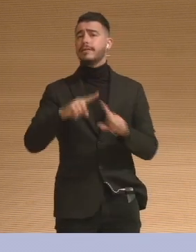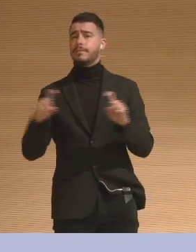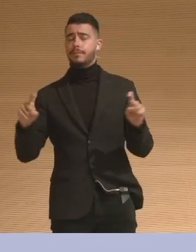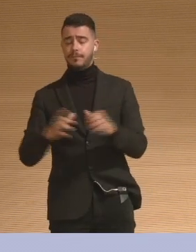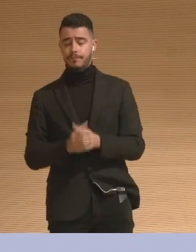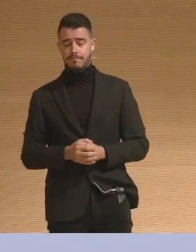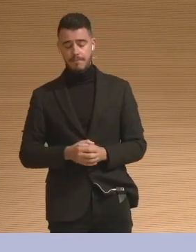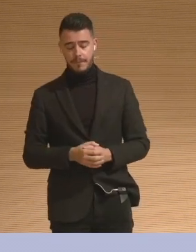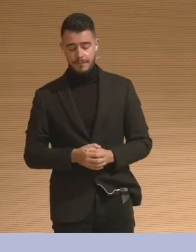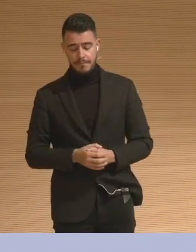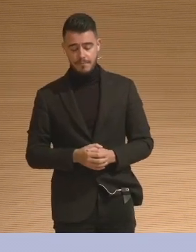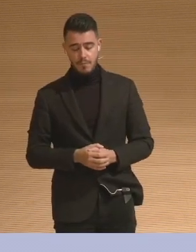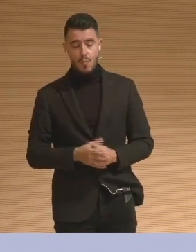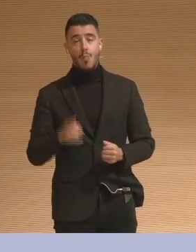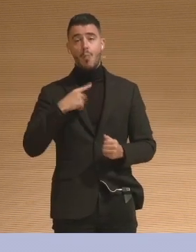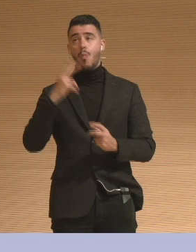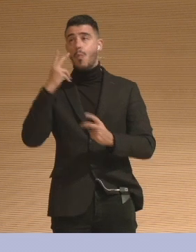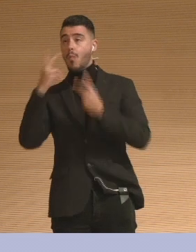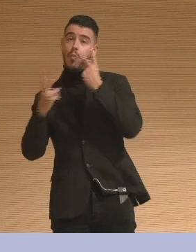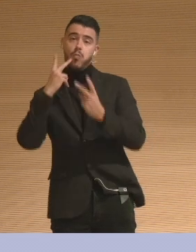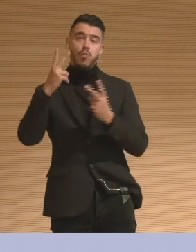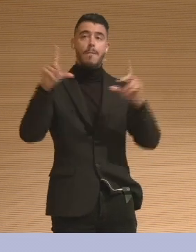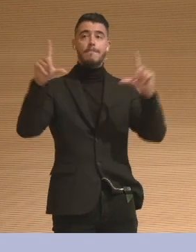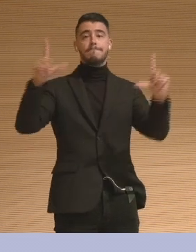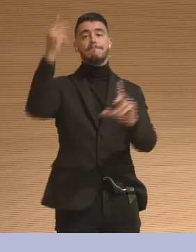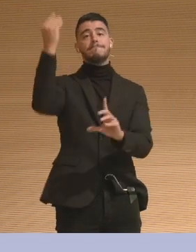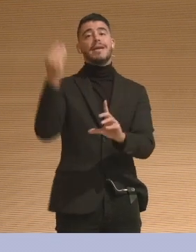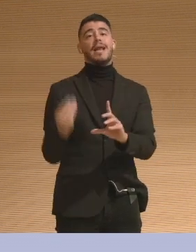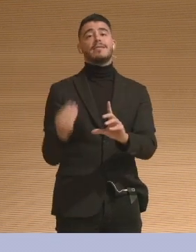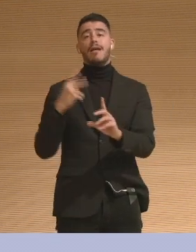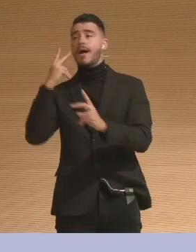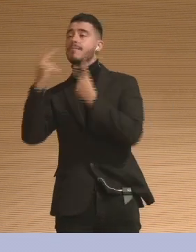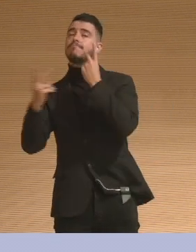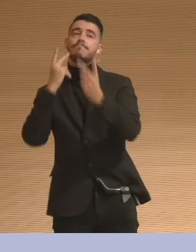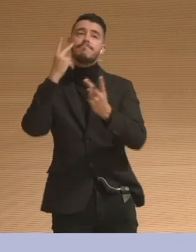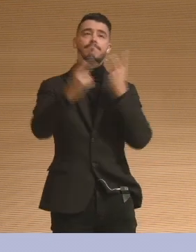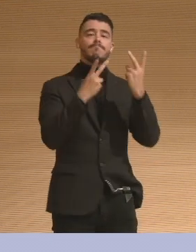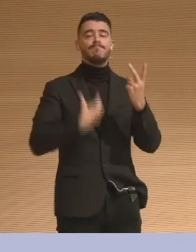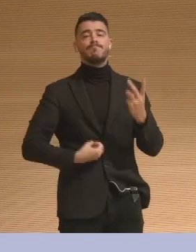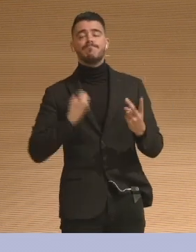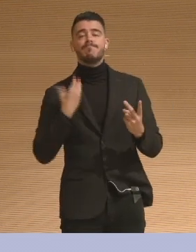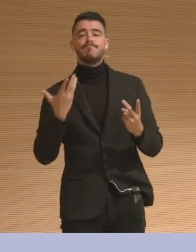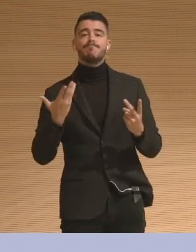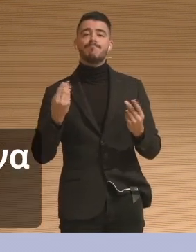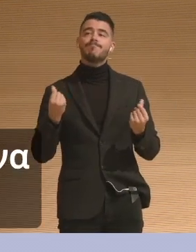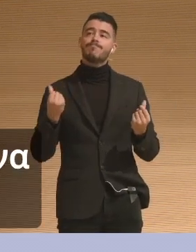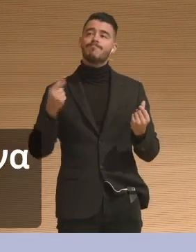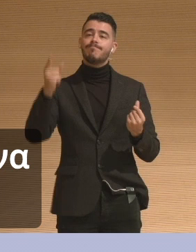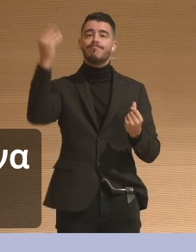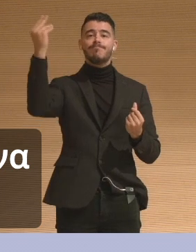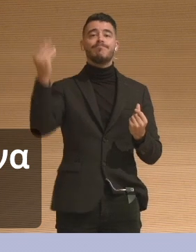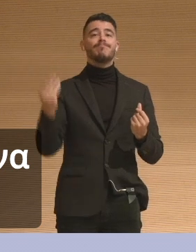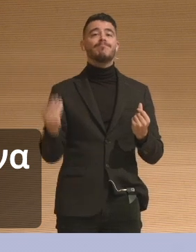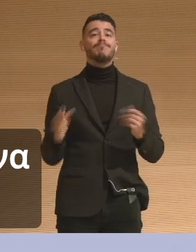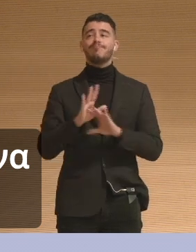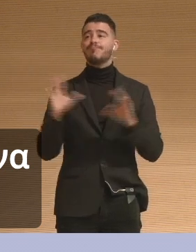Now, understanding their place in history and culture had posed positive impacts on young care experienced adults, which